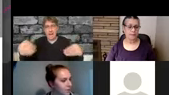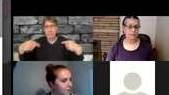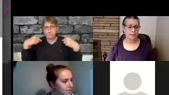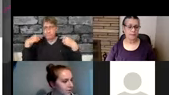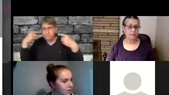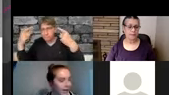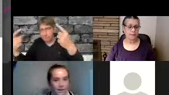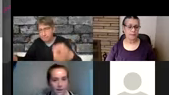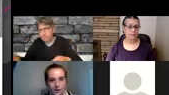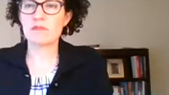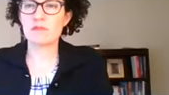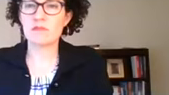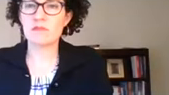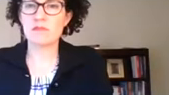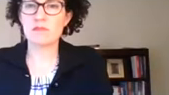I'm going to,